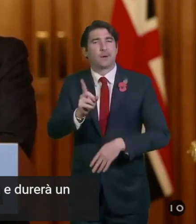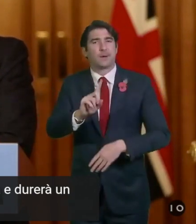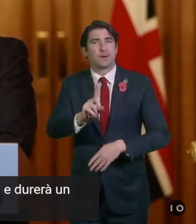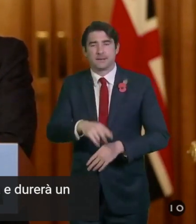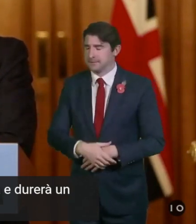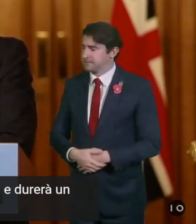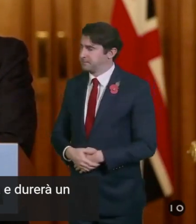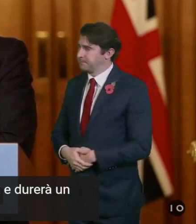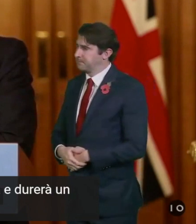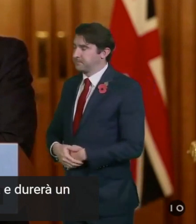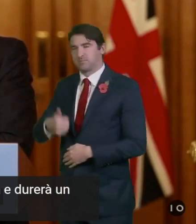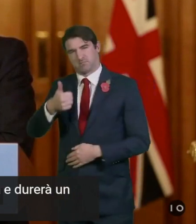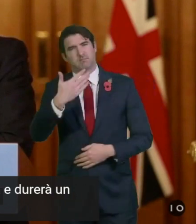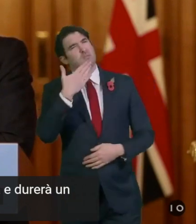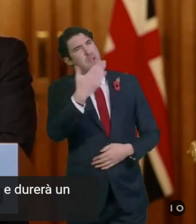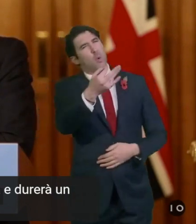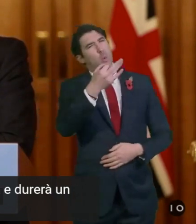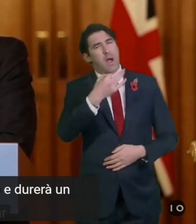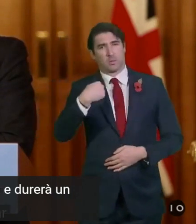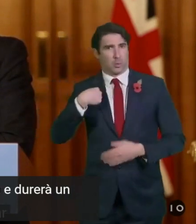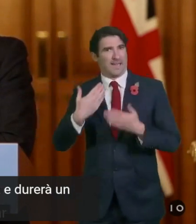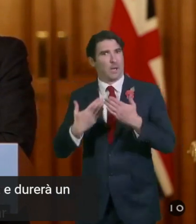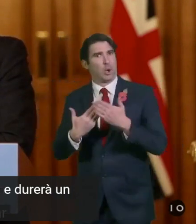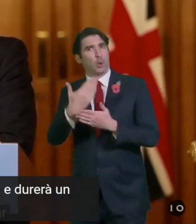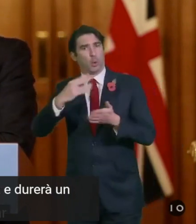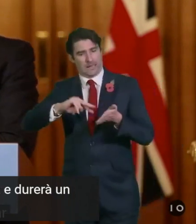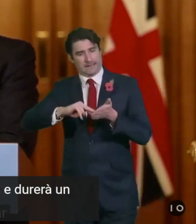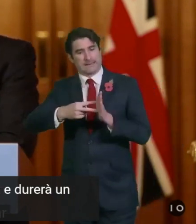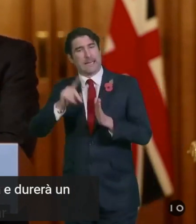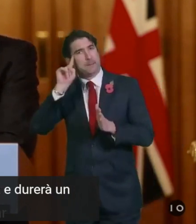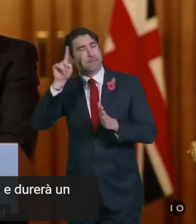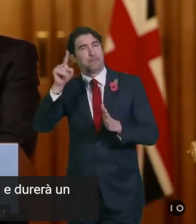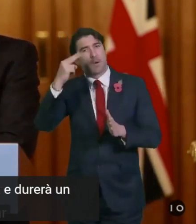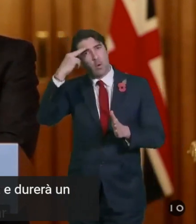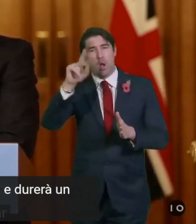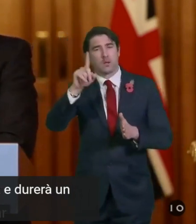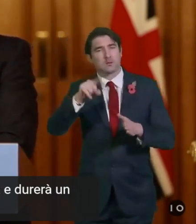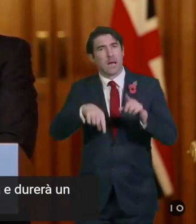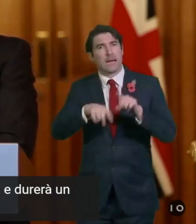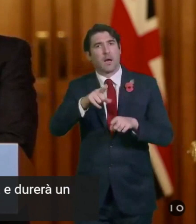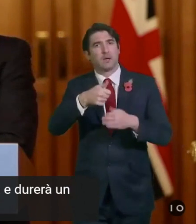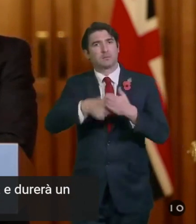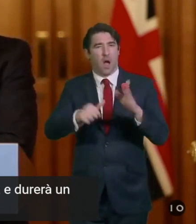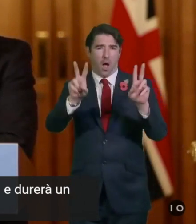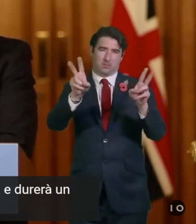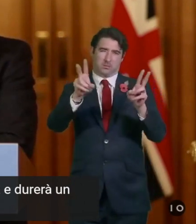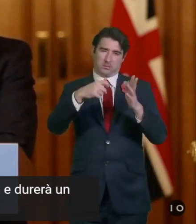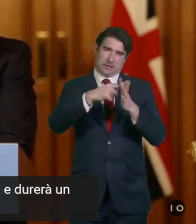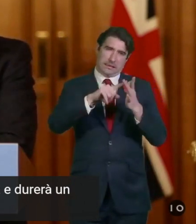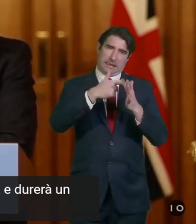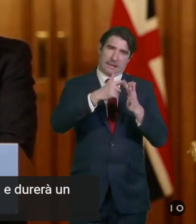to help 18 to 24-year-olds get into the labour market by supporting their